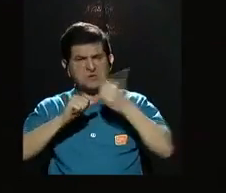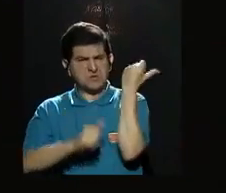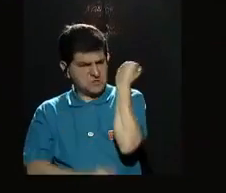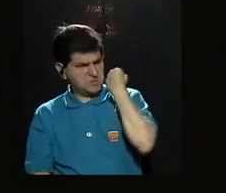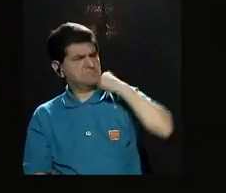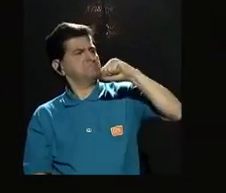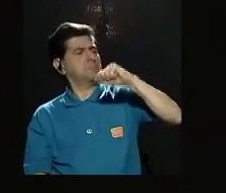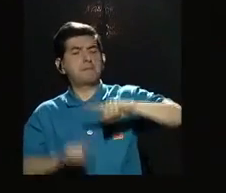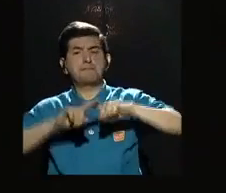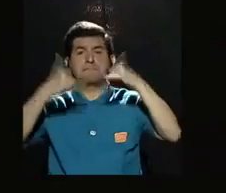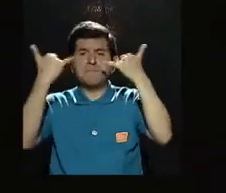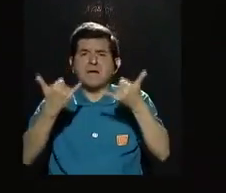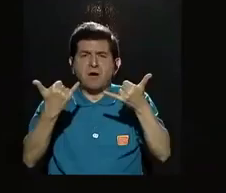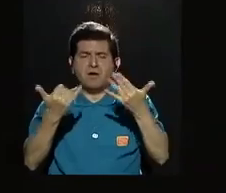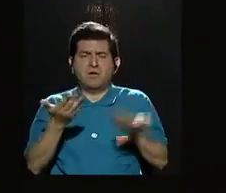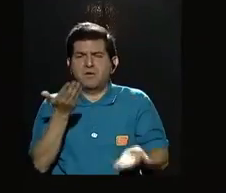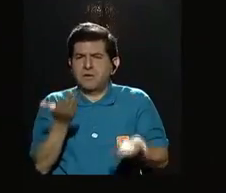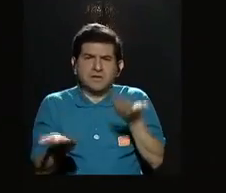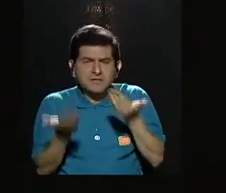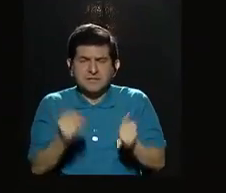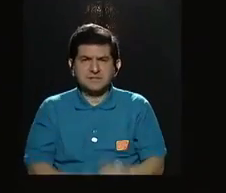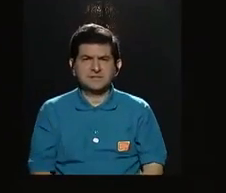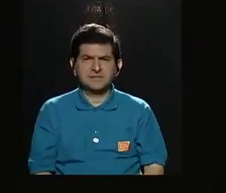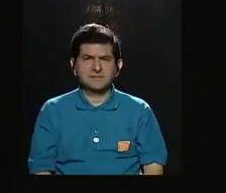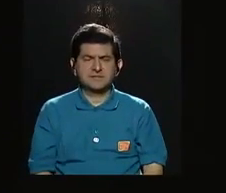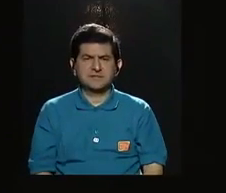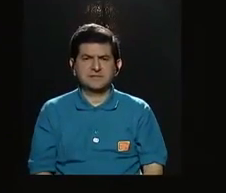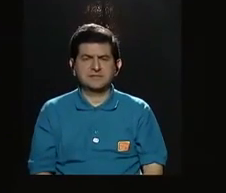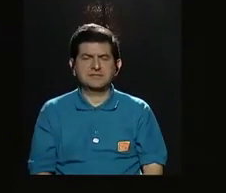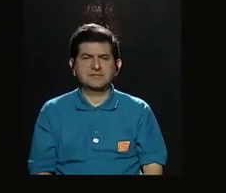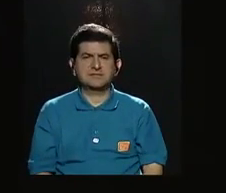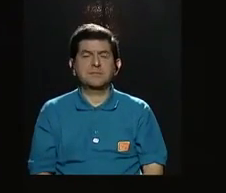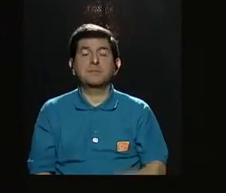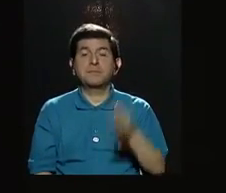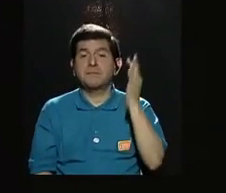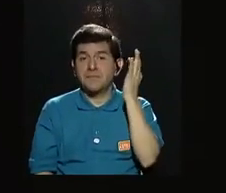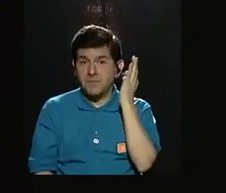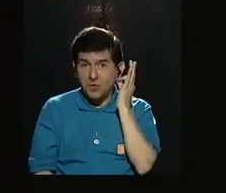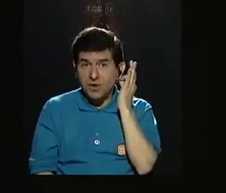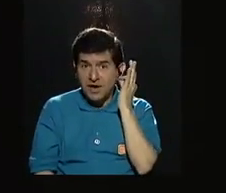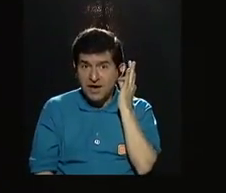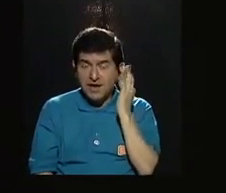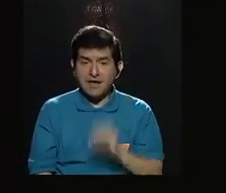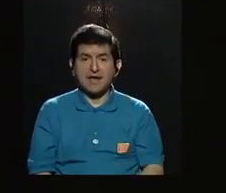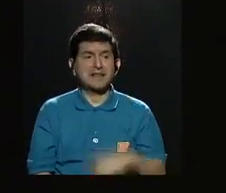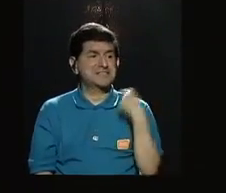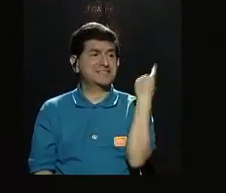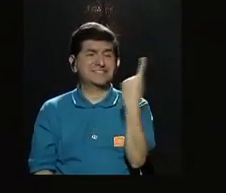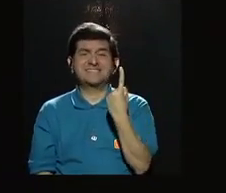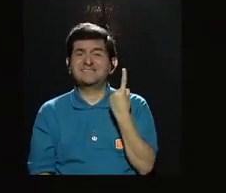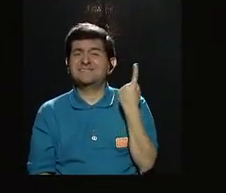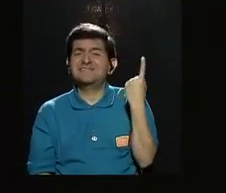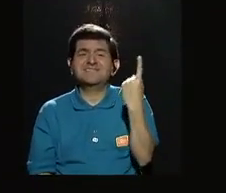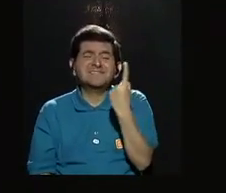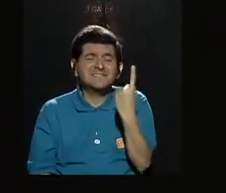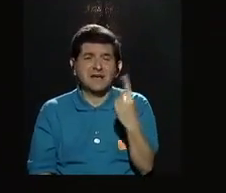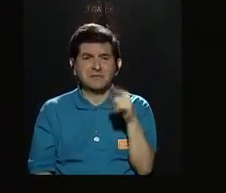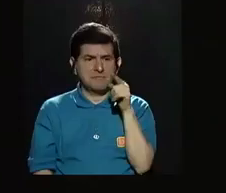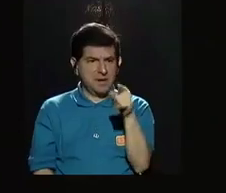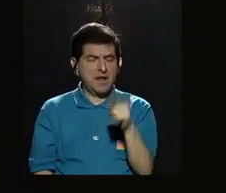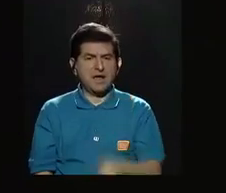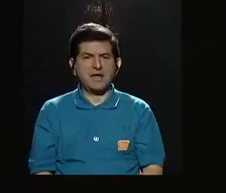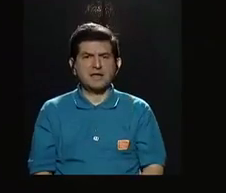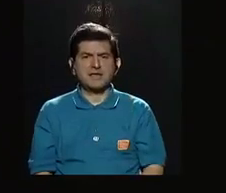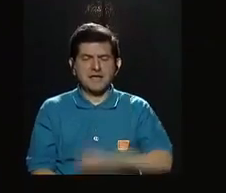not forget that, in fact, women have always been the backbone of